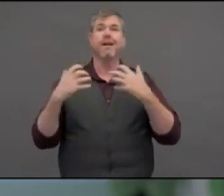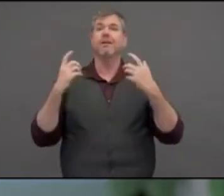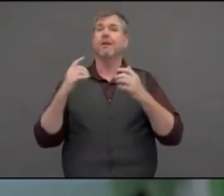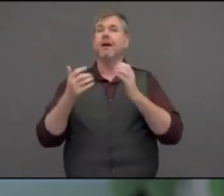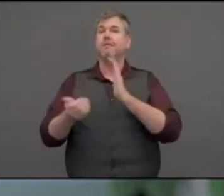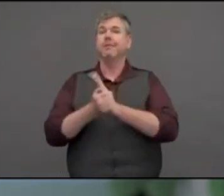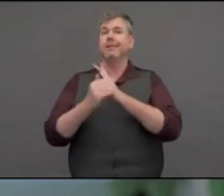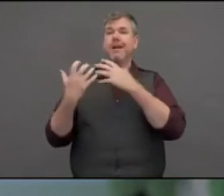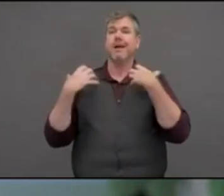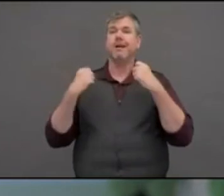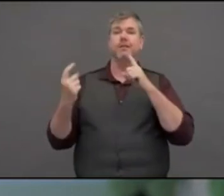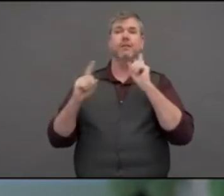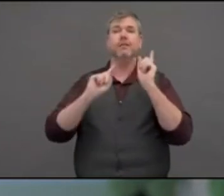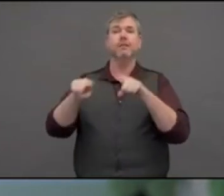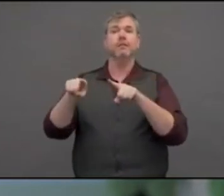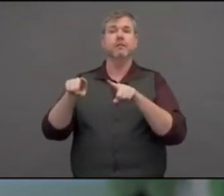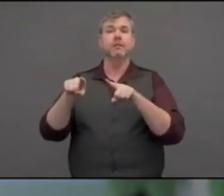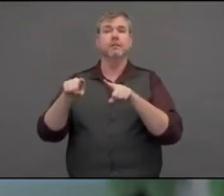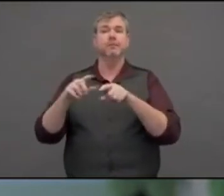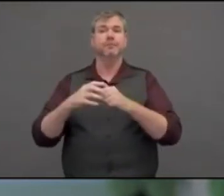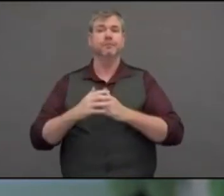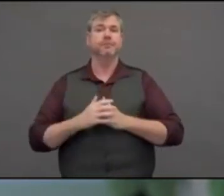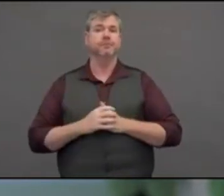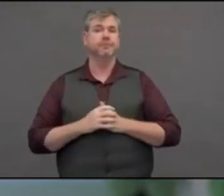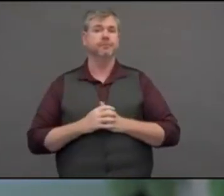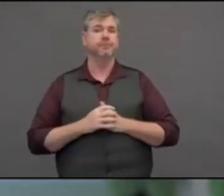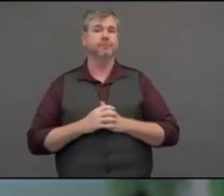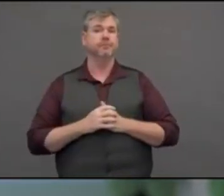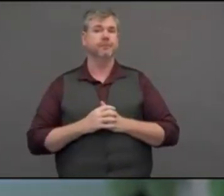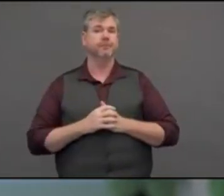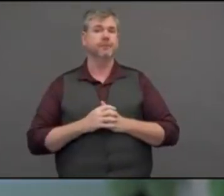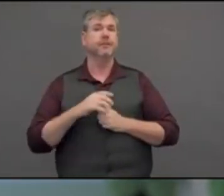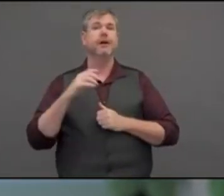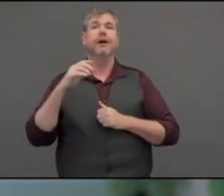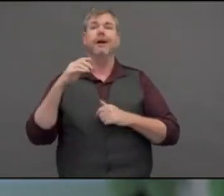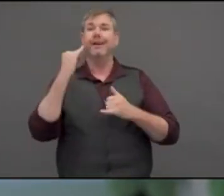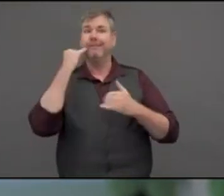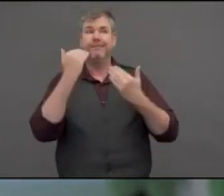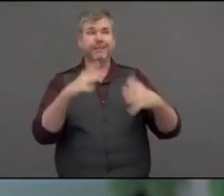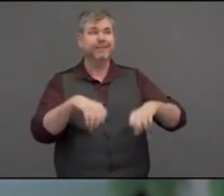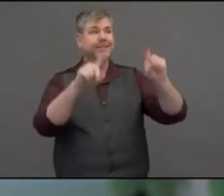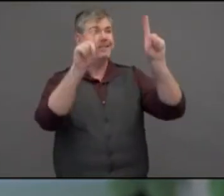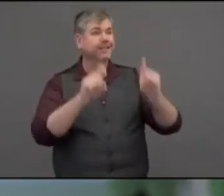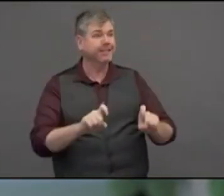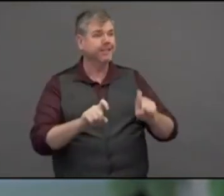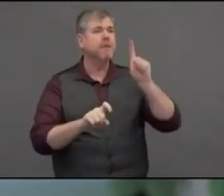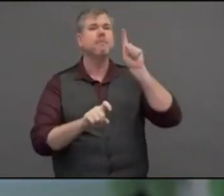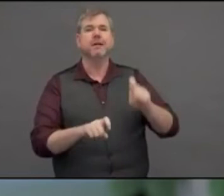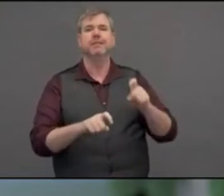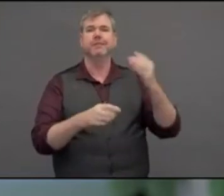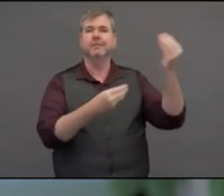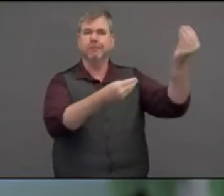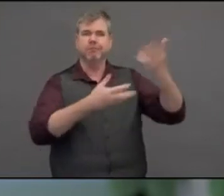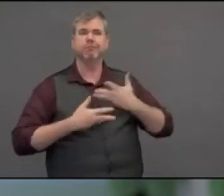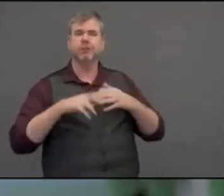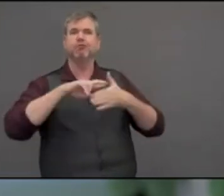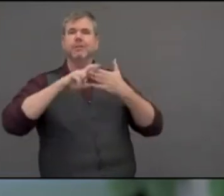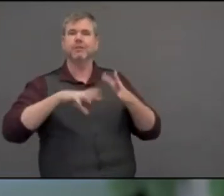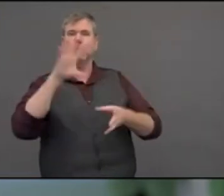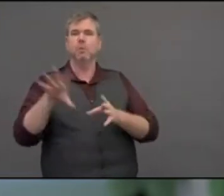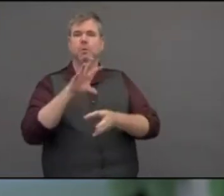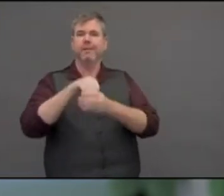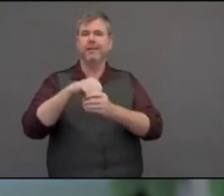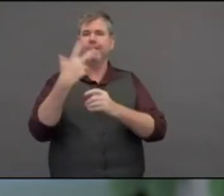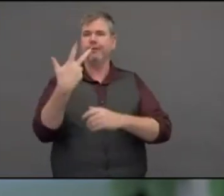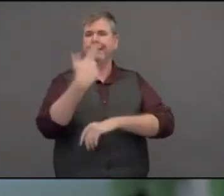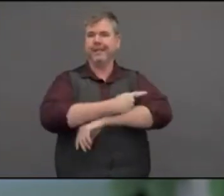results within 3 business days, or if there's some reason they can't, they need to affirmatively tell the county what